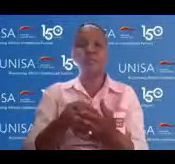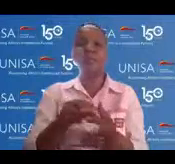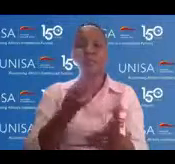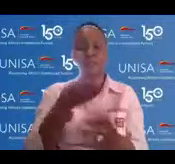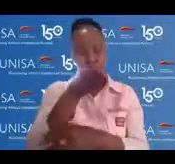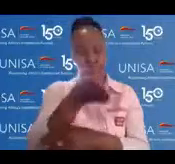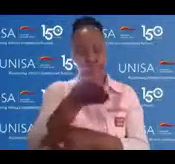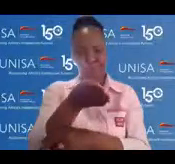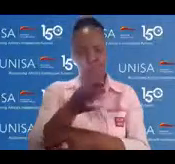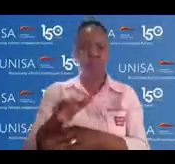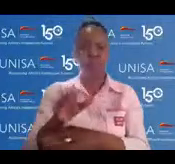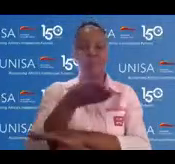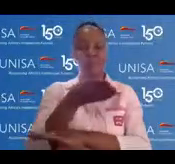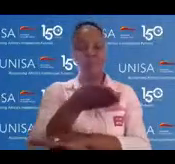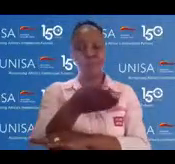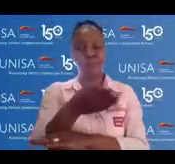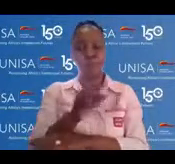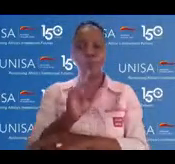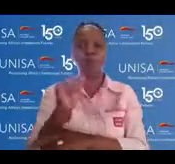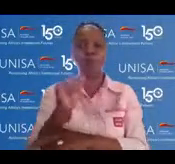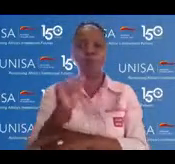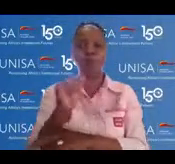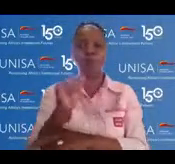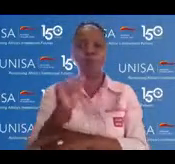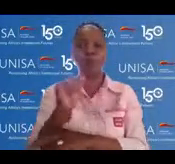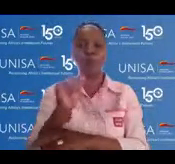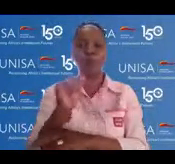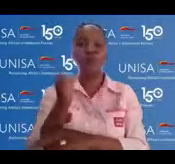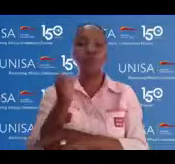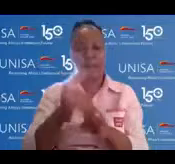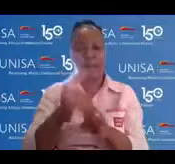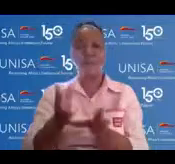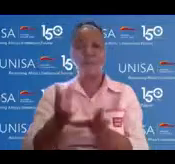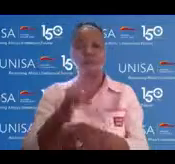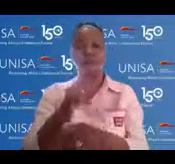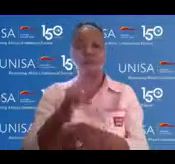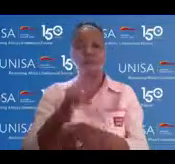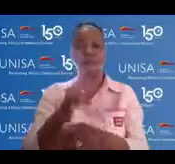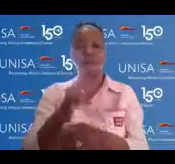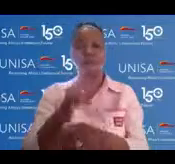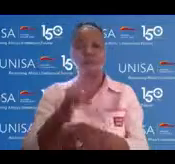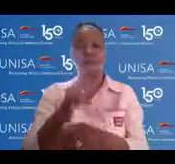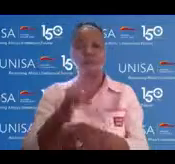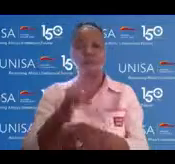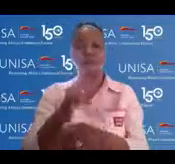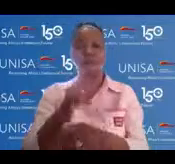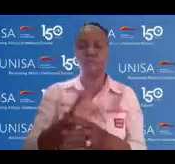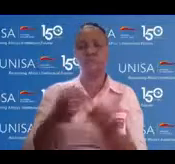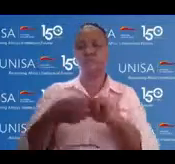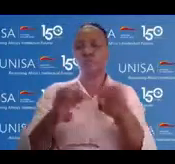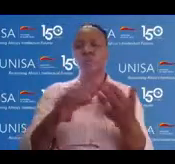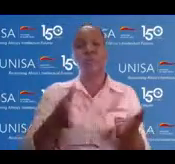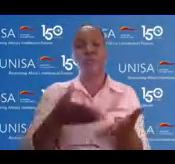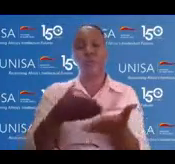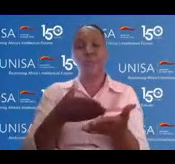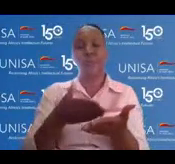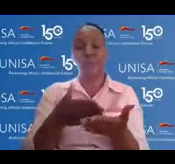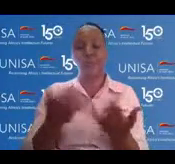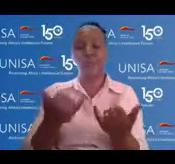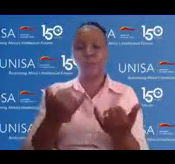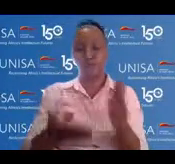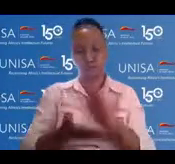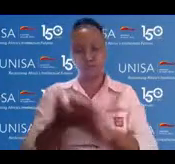is your webcam or a camera if you're using your smartphone. That means, okay, not a problem. I can go now test it. You know, most of